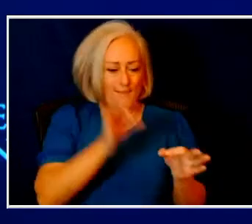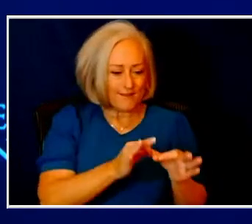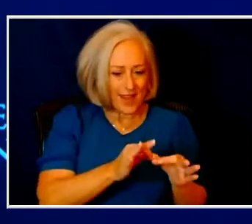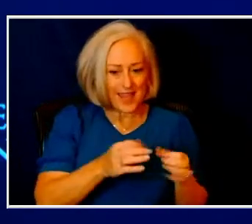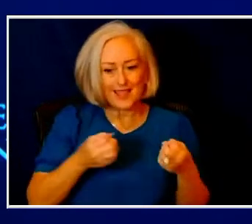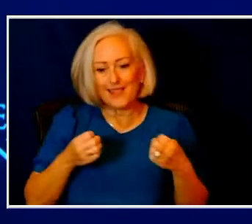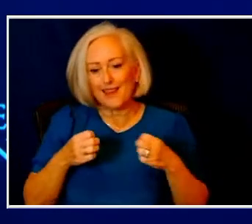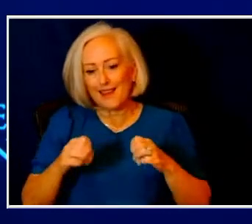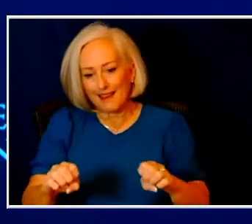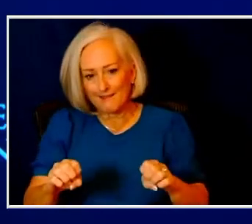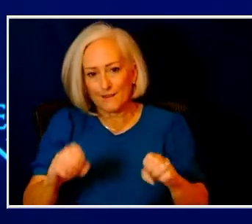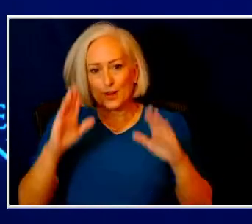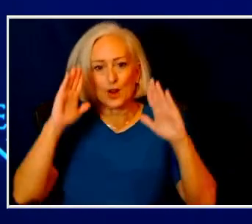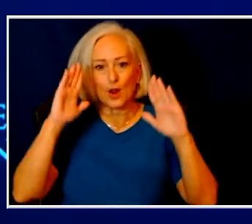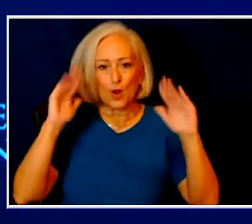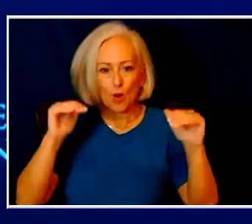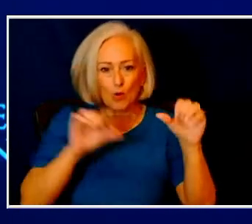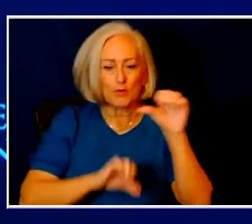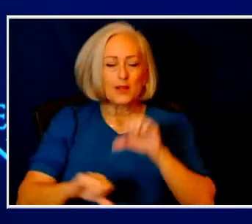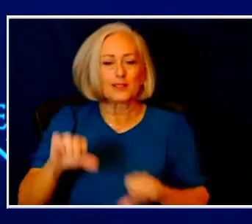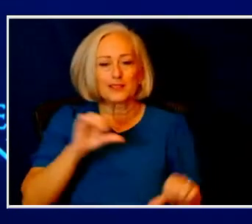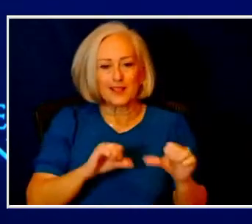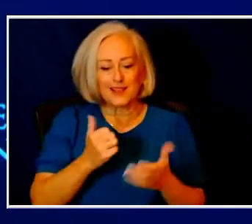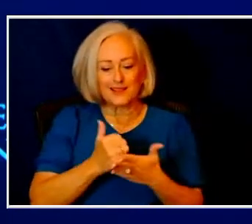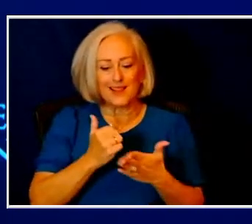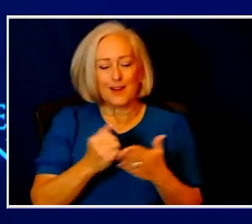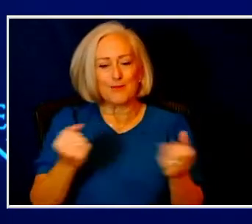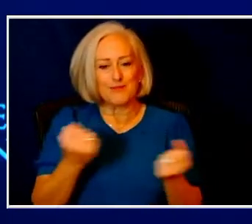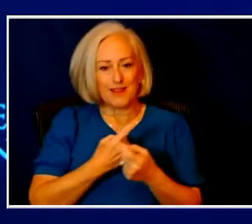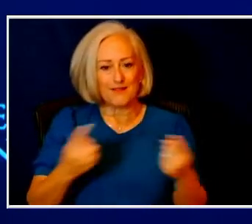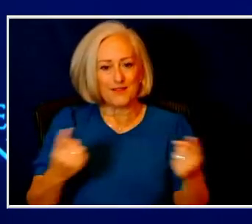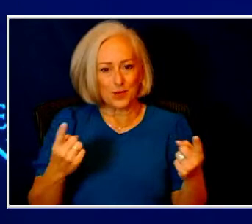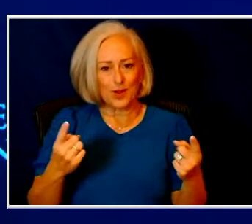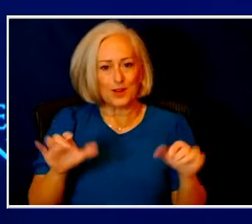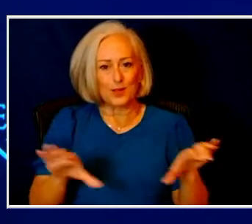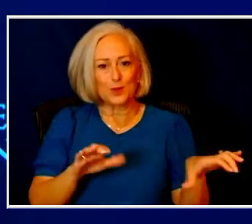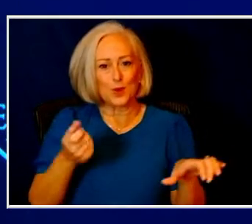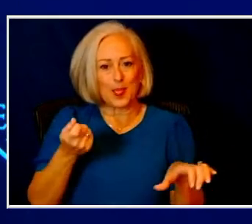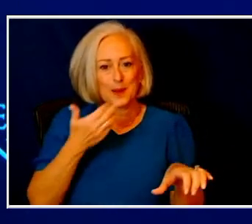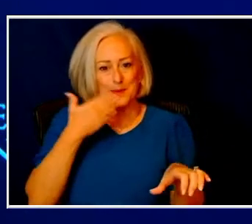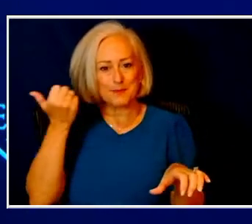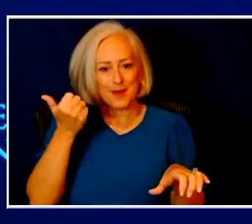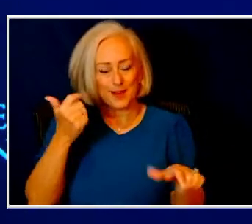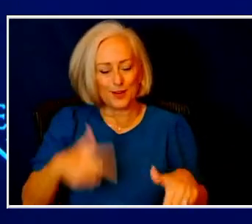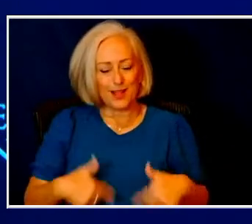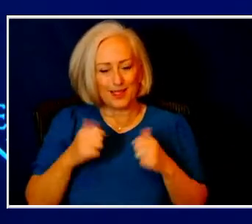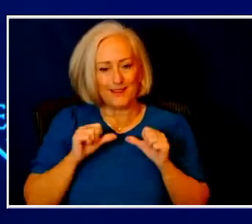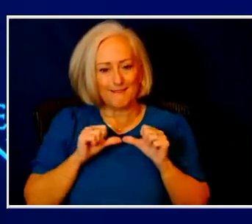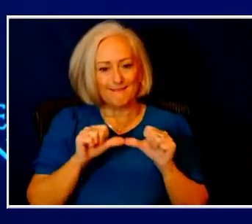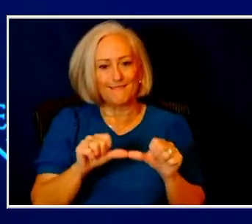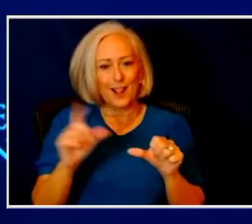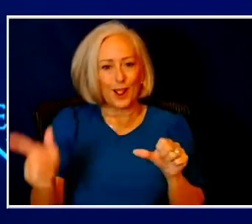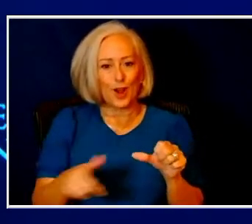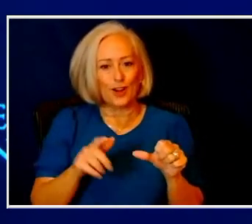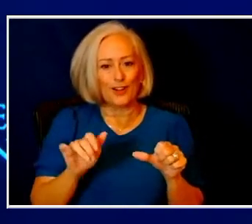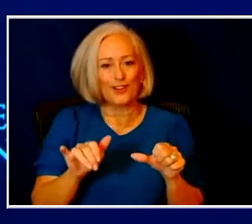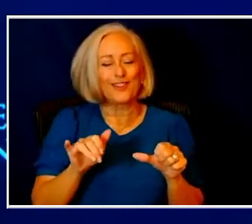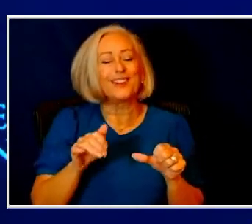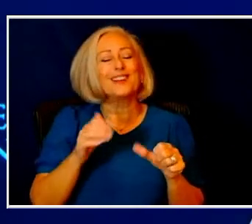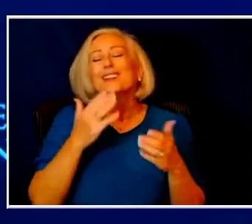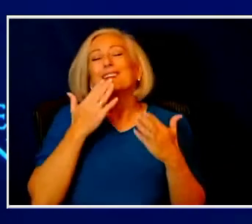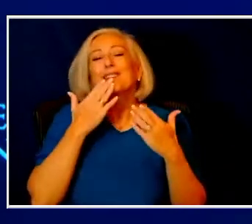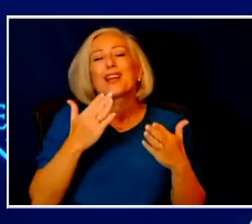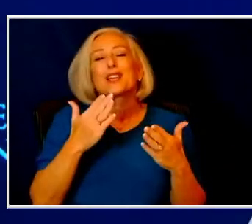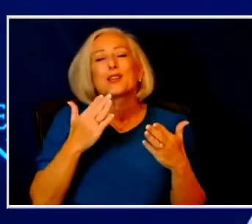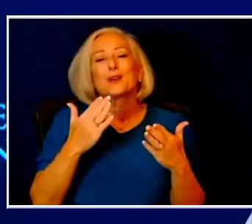science can help all of us live a little better and live a little longer. Live long and prosper. Make sure to join us next